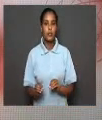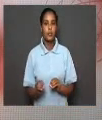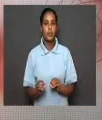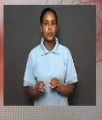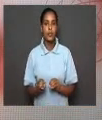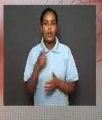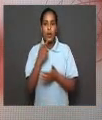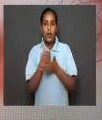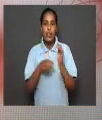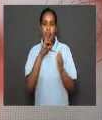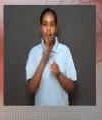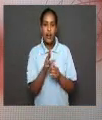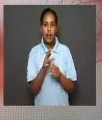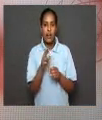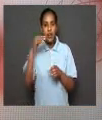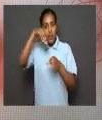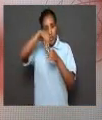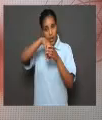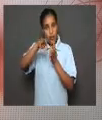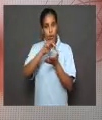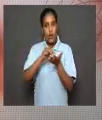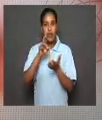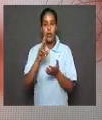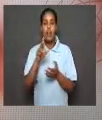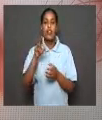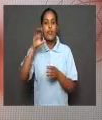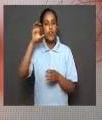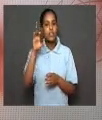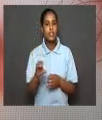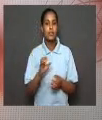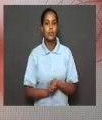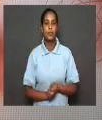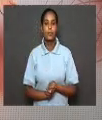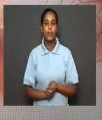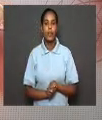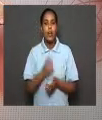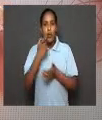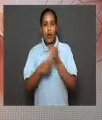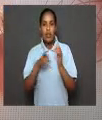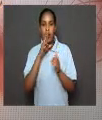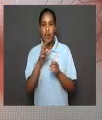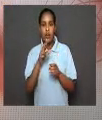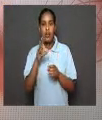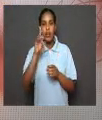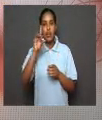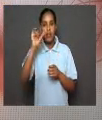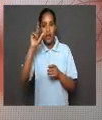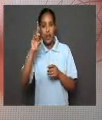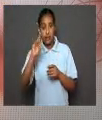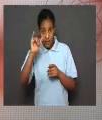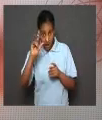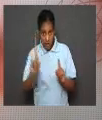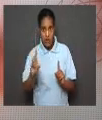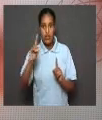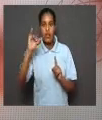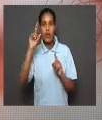Students, what are intermolecular forces? What are